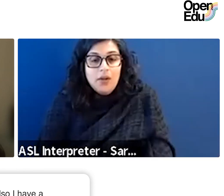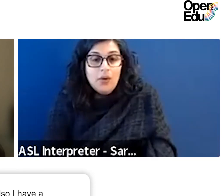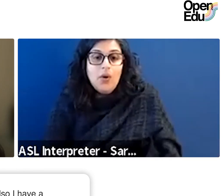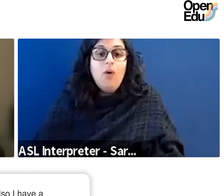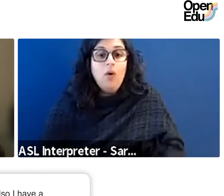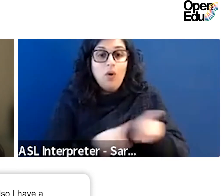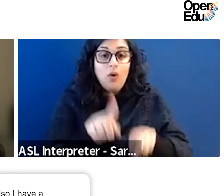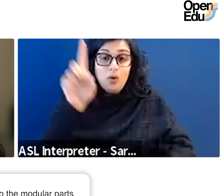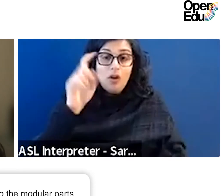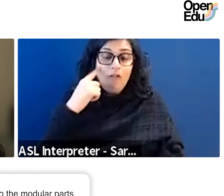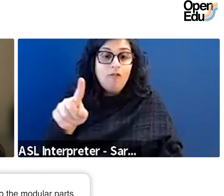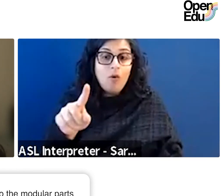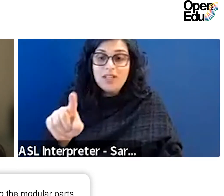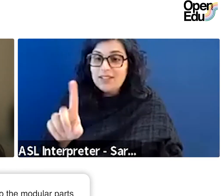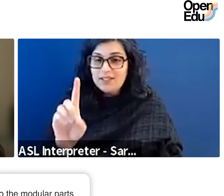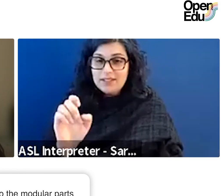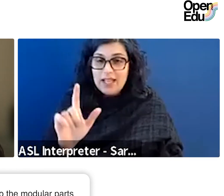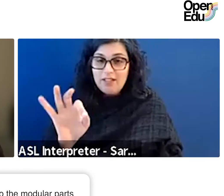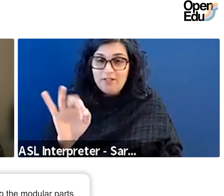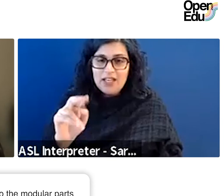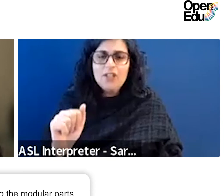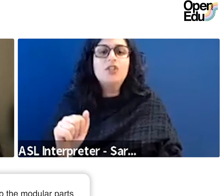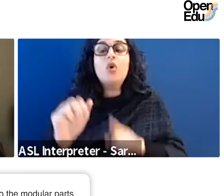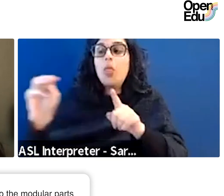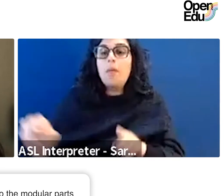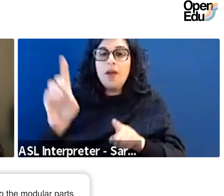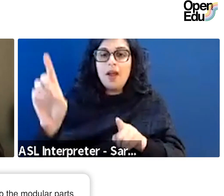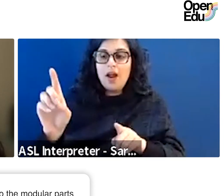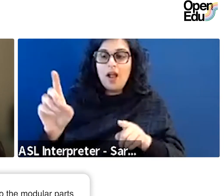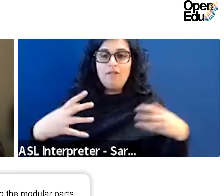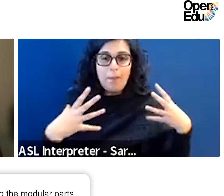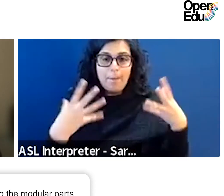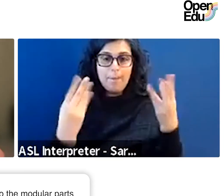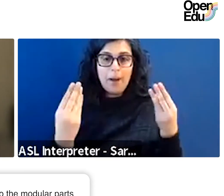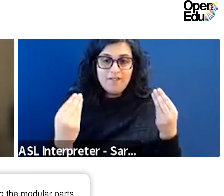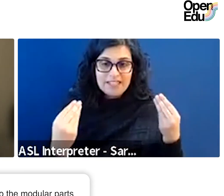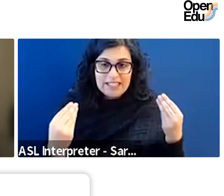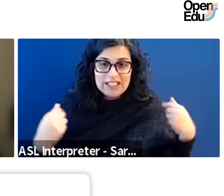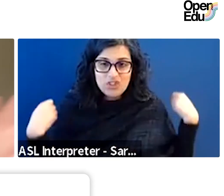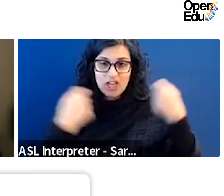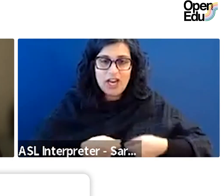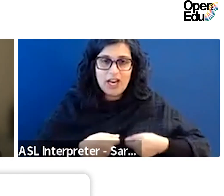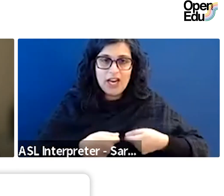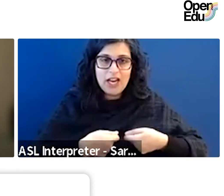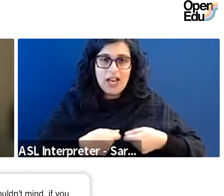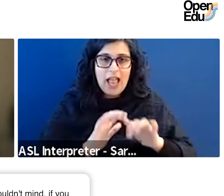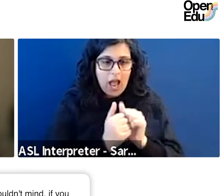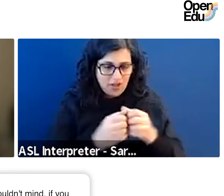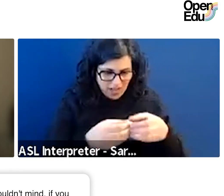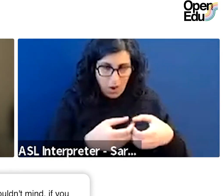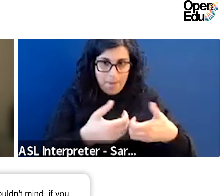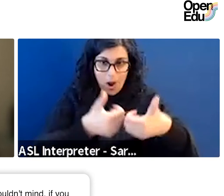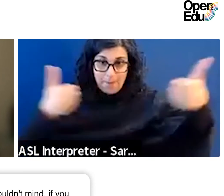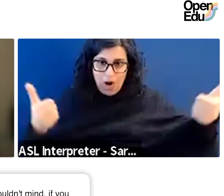Also, I have a question for Delfina. So how do the modular parts of the puffy jacket come apart and then come back together? If you